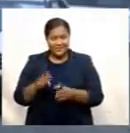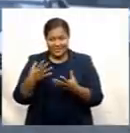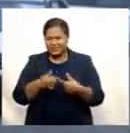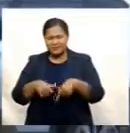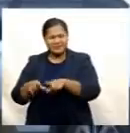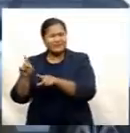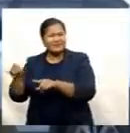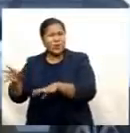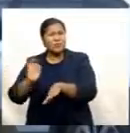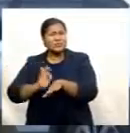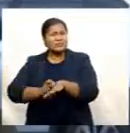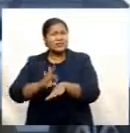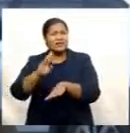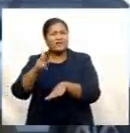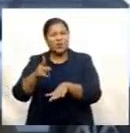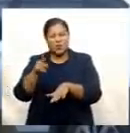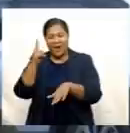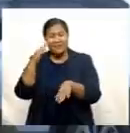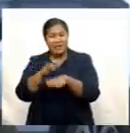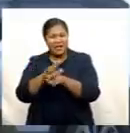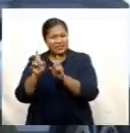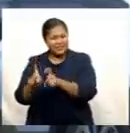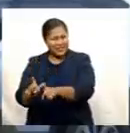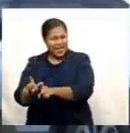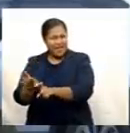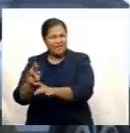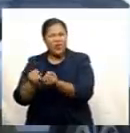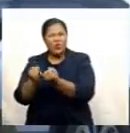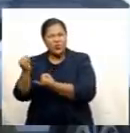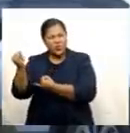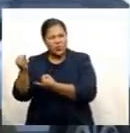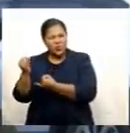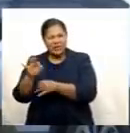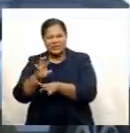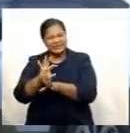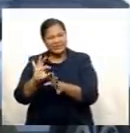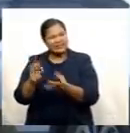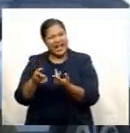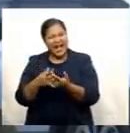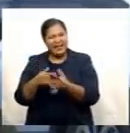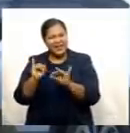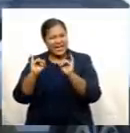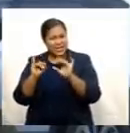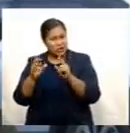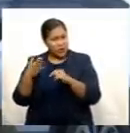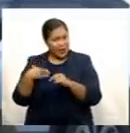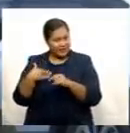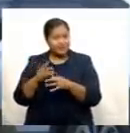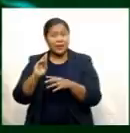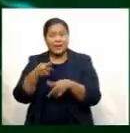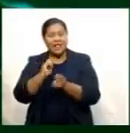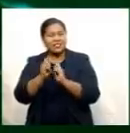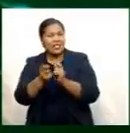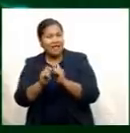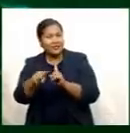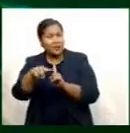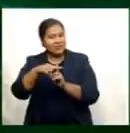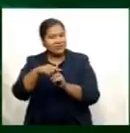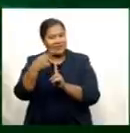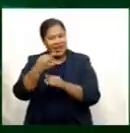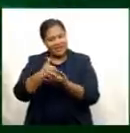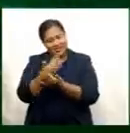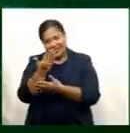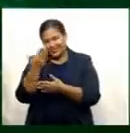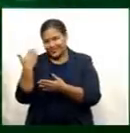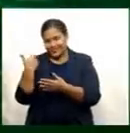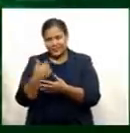at the hospital for almost a month for a severe non-COVID-related illness and tested positive 11 days ago. While